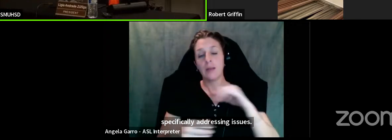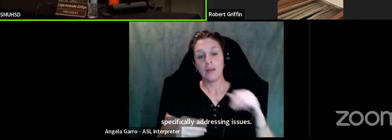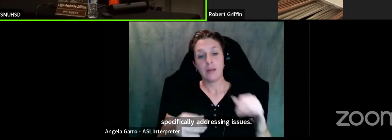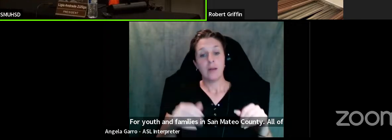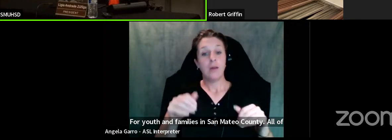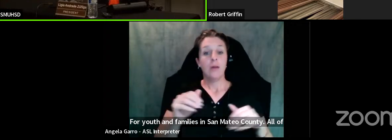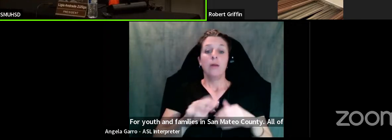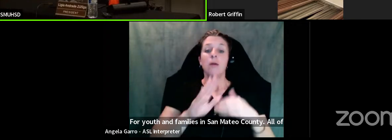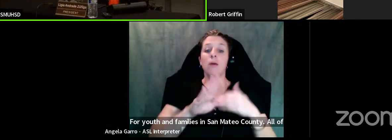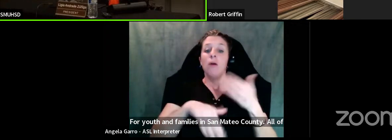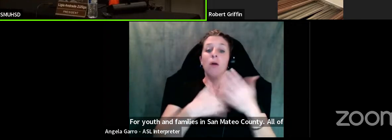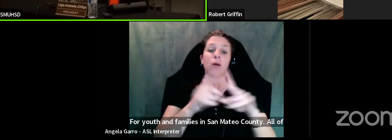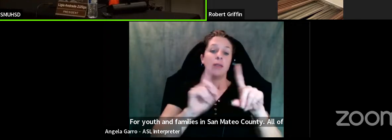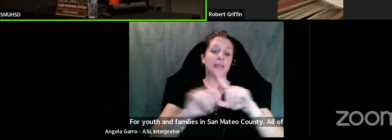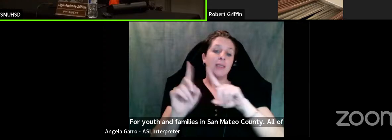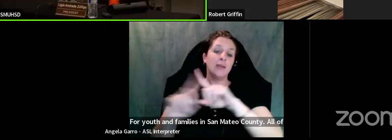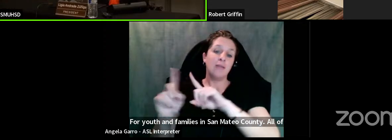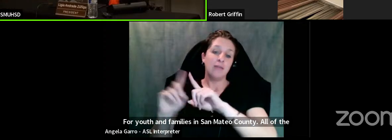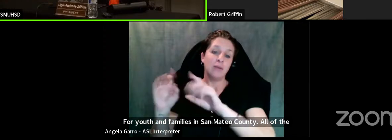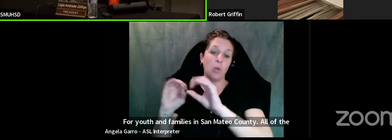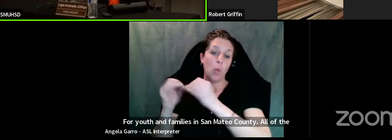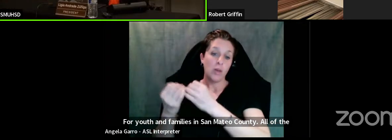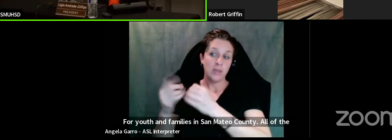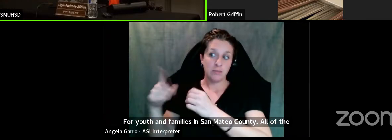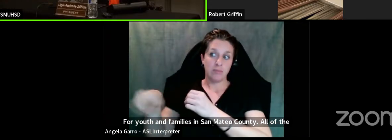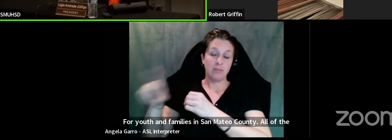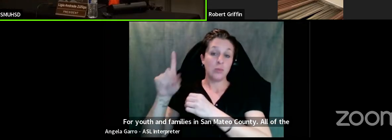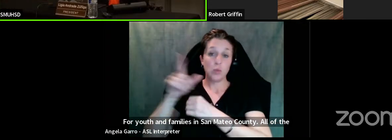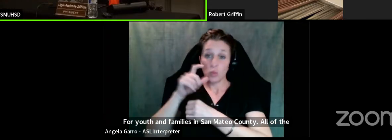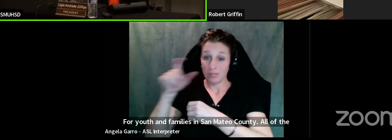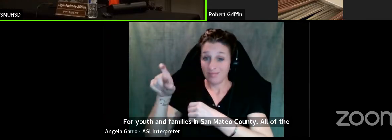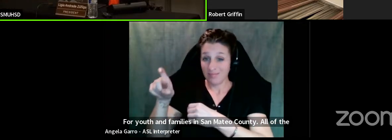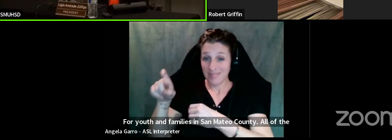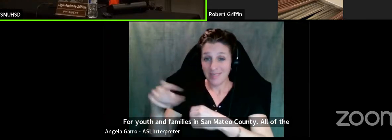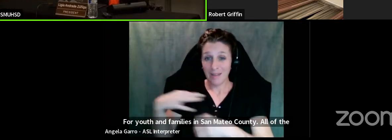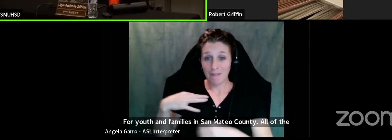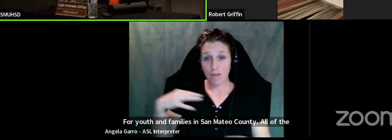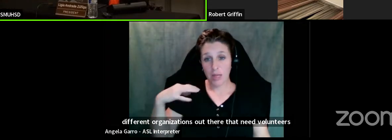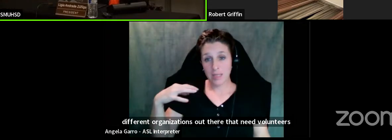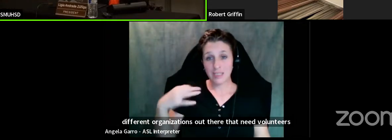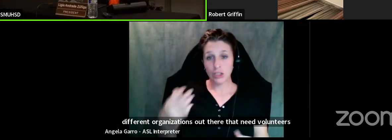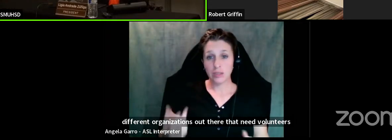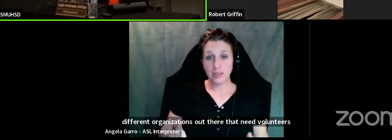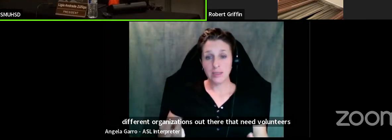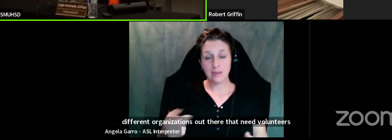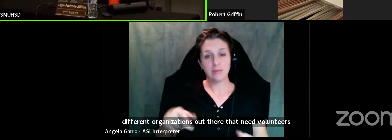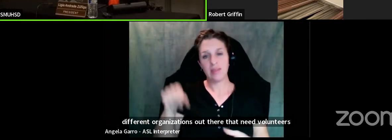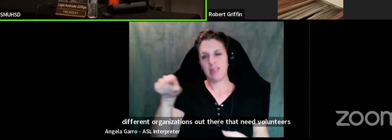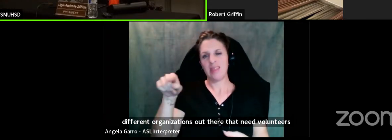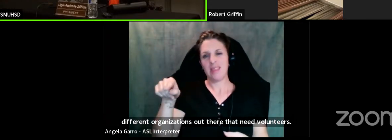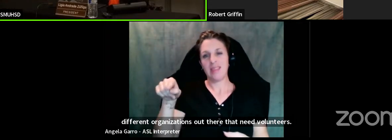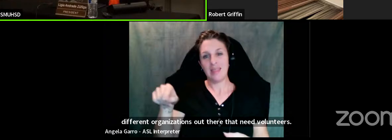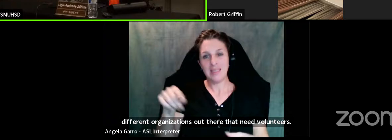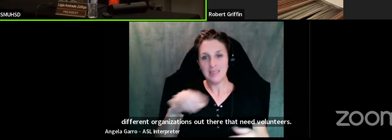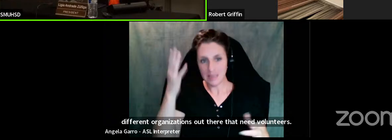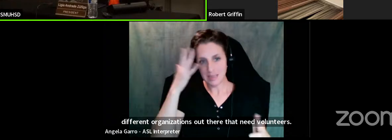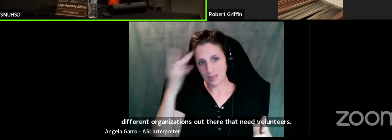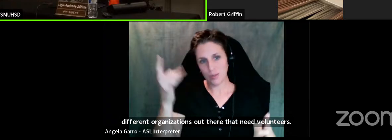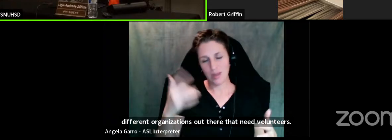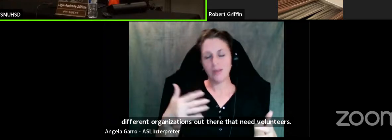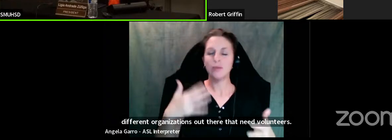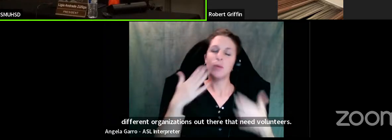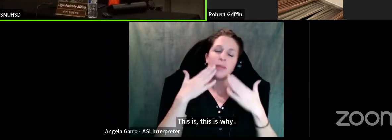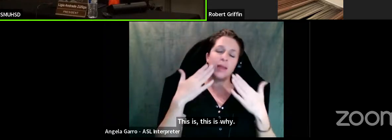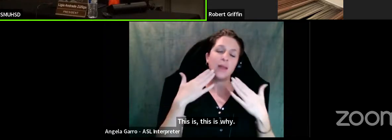All of the different organizations out there that need volunteers. This is why. So thank you.